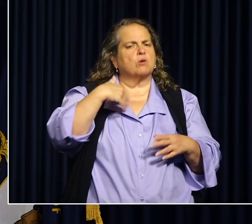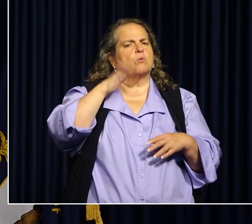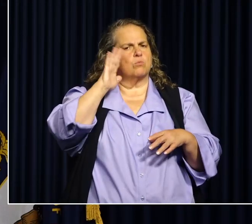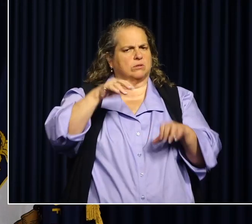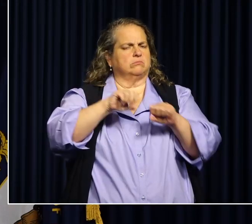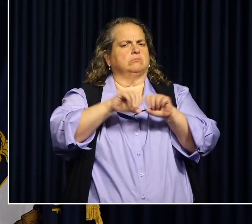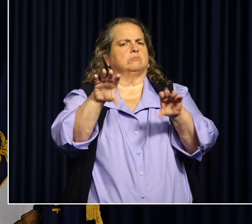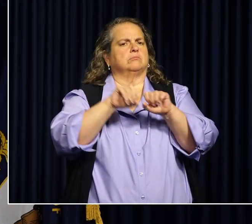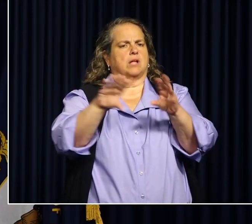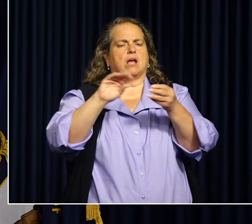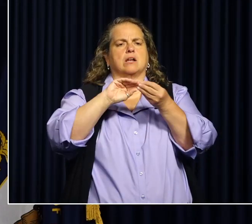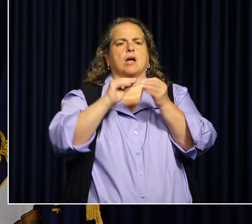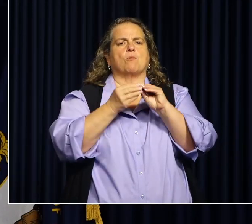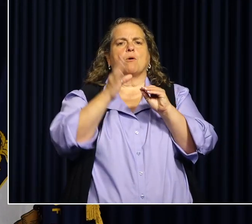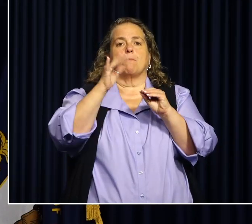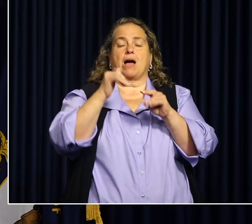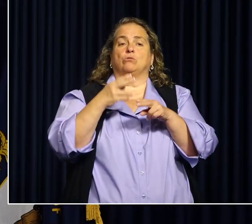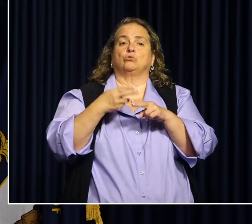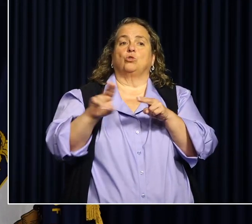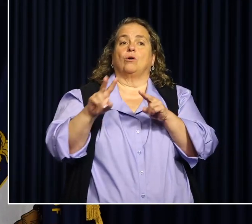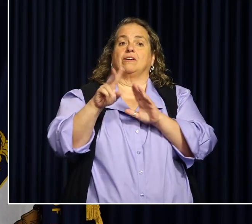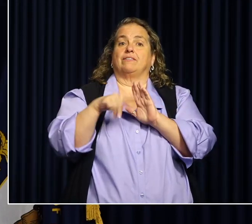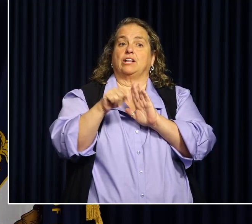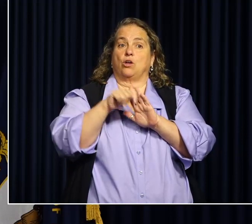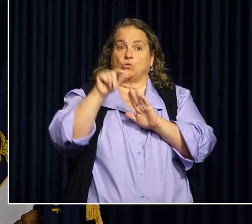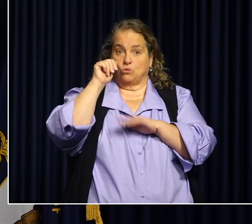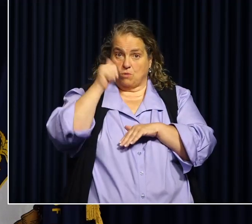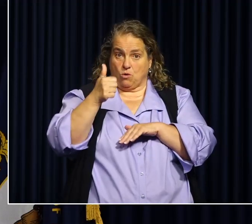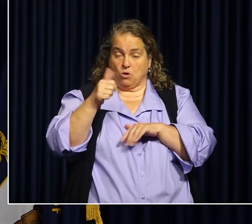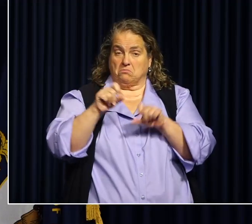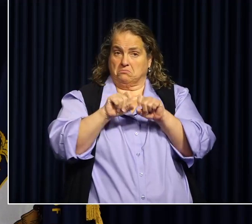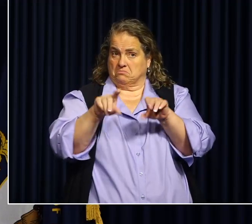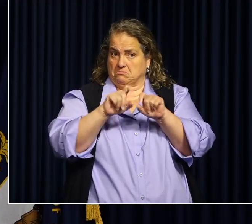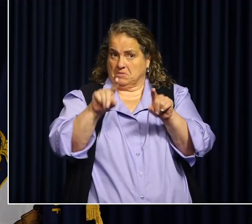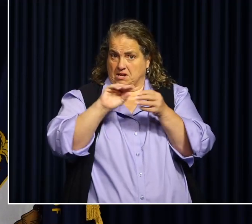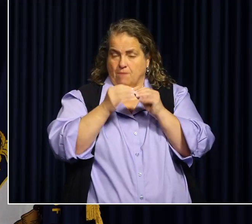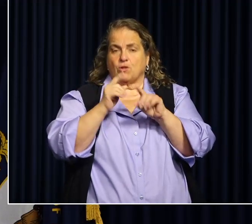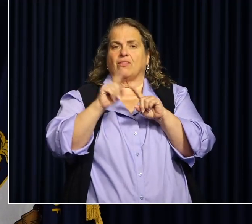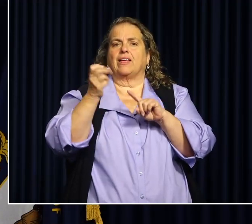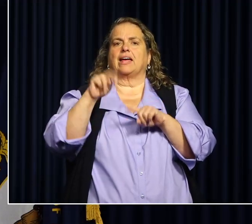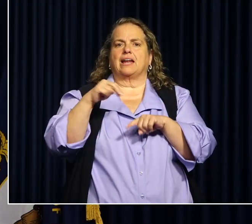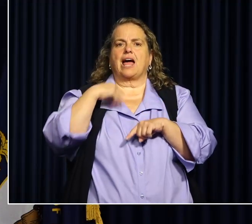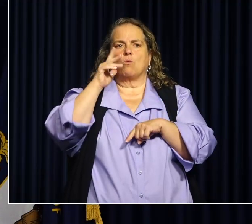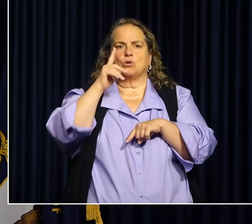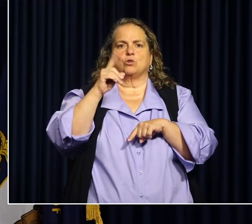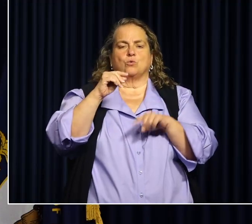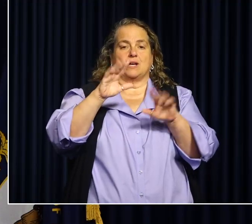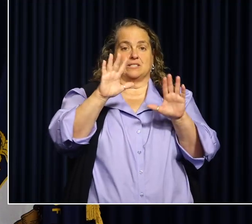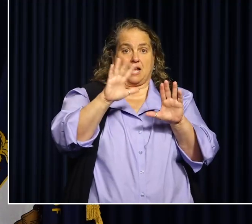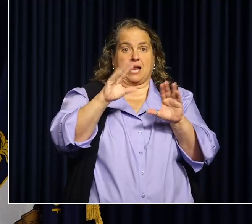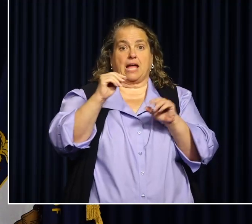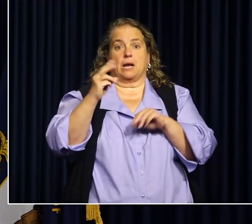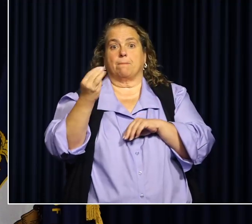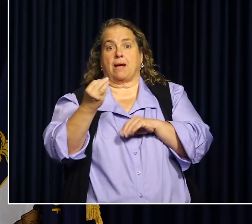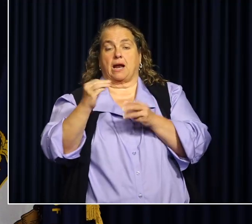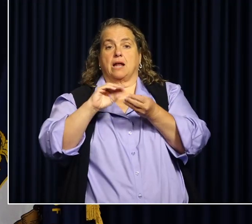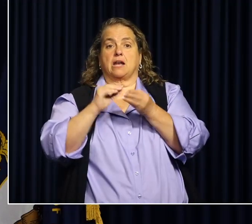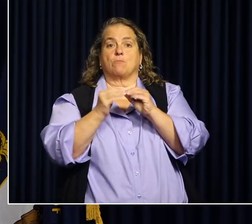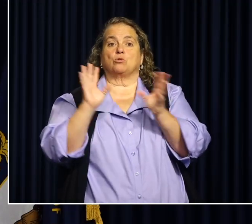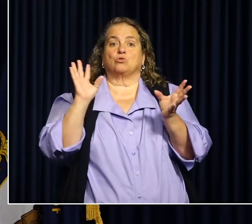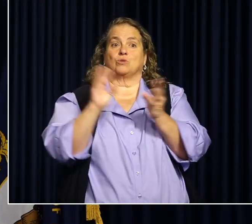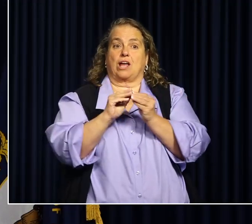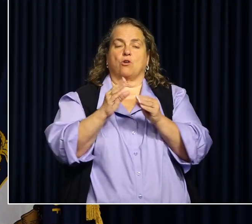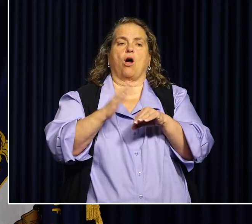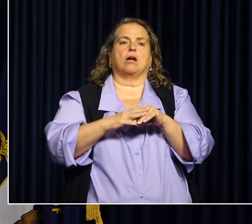release the numbers by a short video tomorrow. And then I will do Sunday and Monday's numbers together